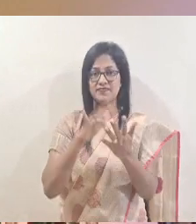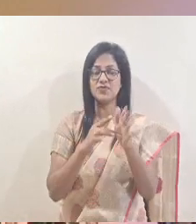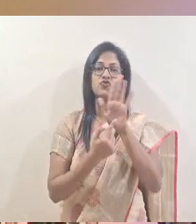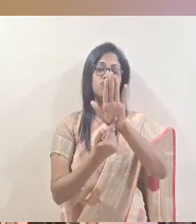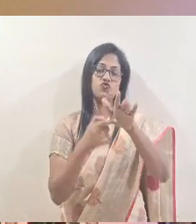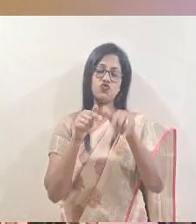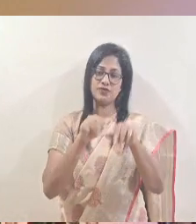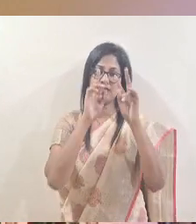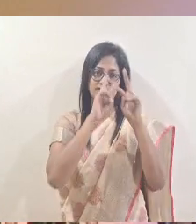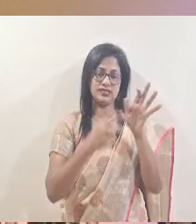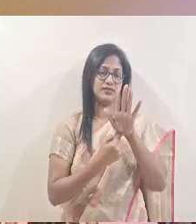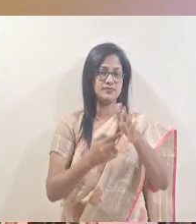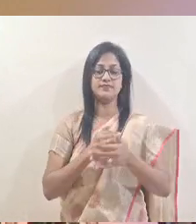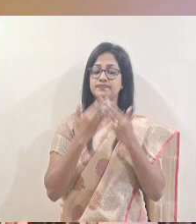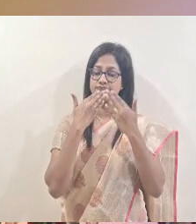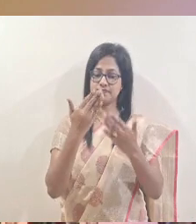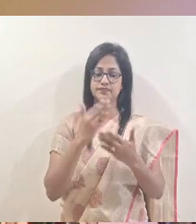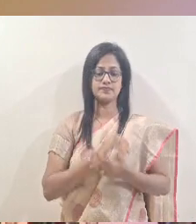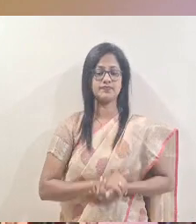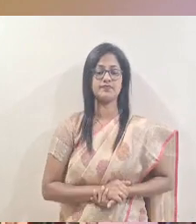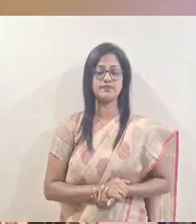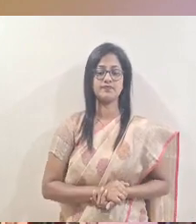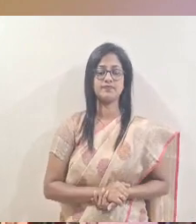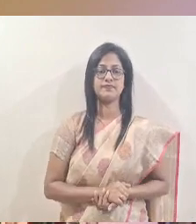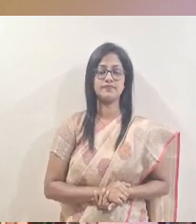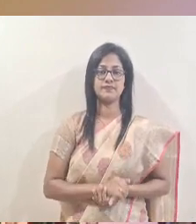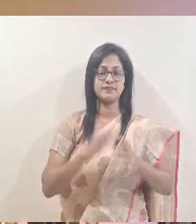as depicted in this study. Thank you.